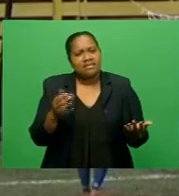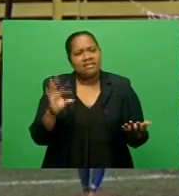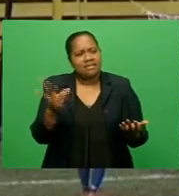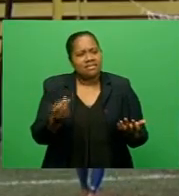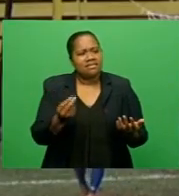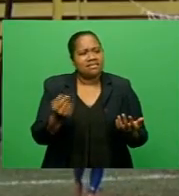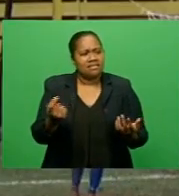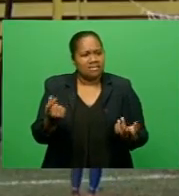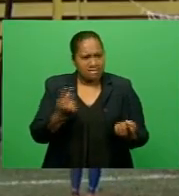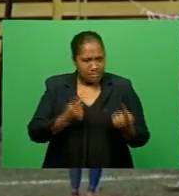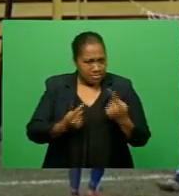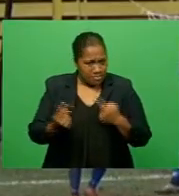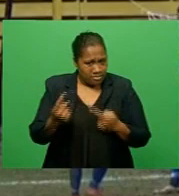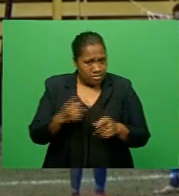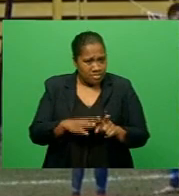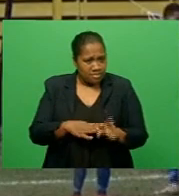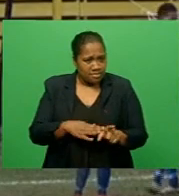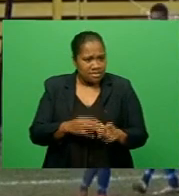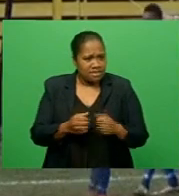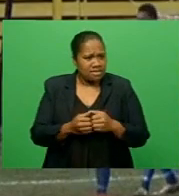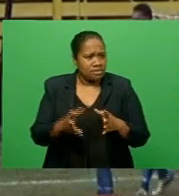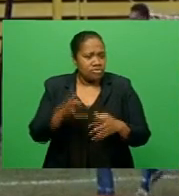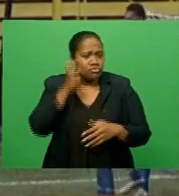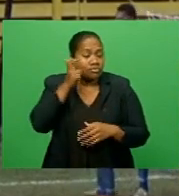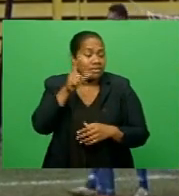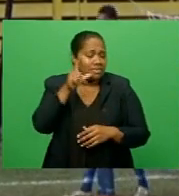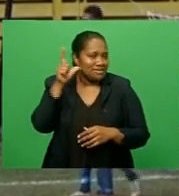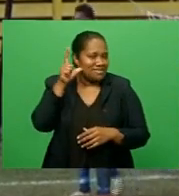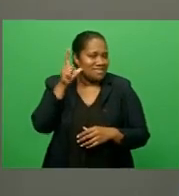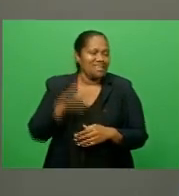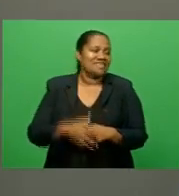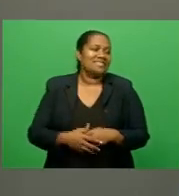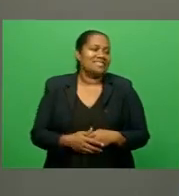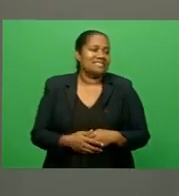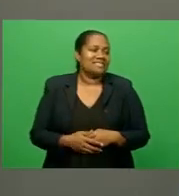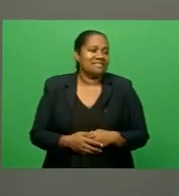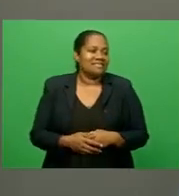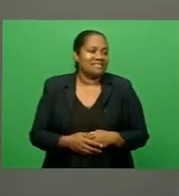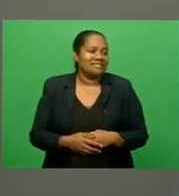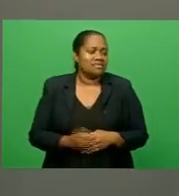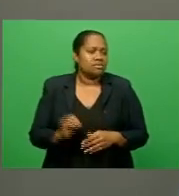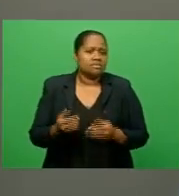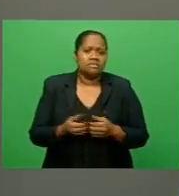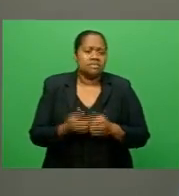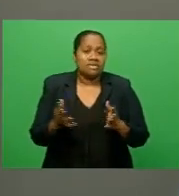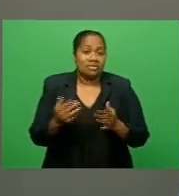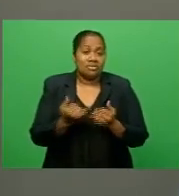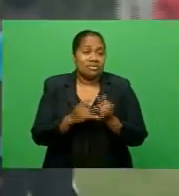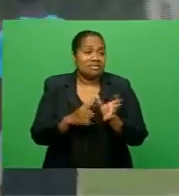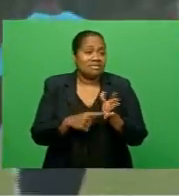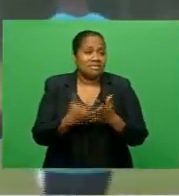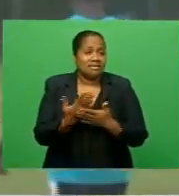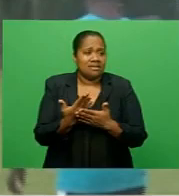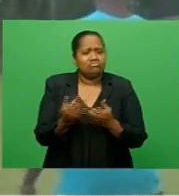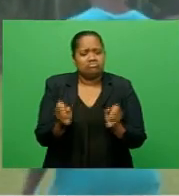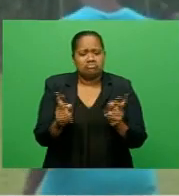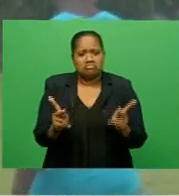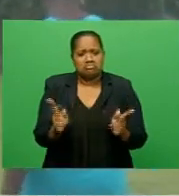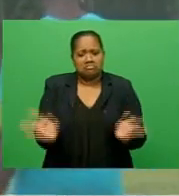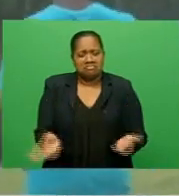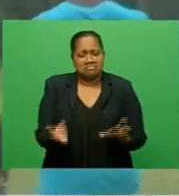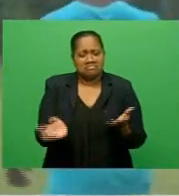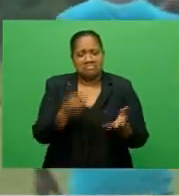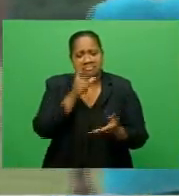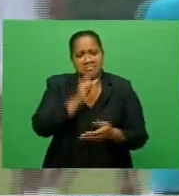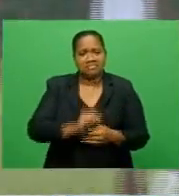form slowly. I think they started training yesterday, light training yesterday, so I think by Saturday they'll be okay to play. Pratap adds the